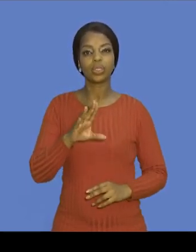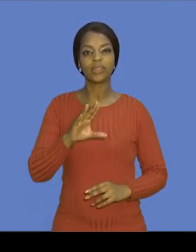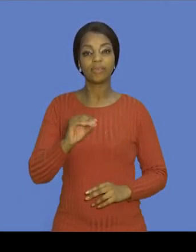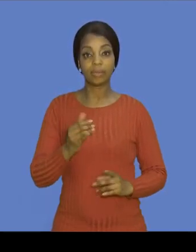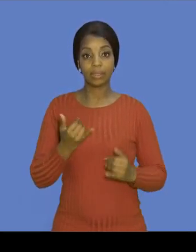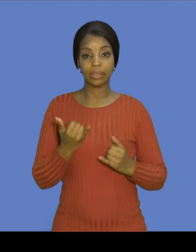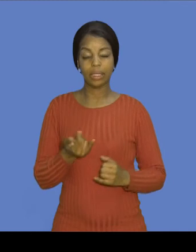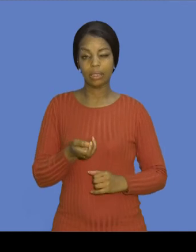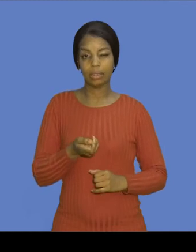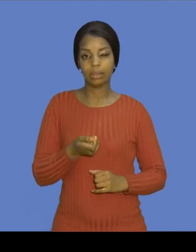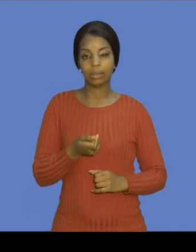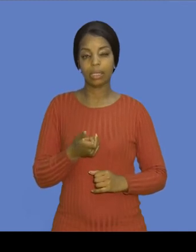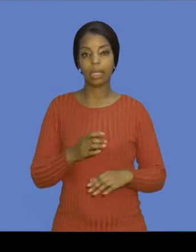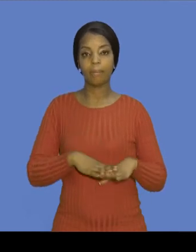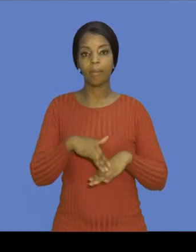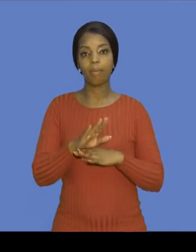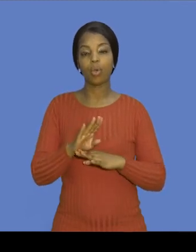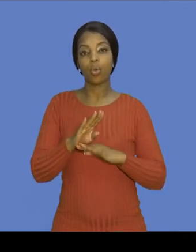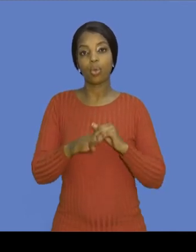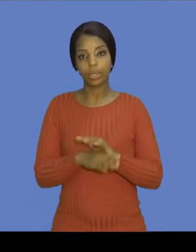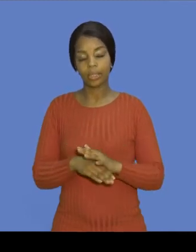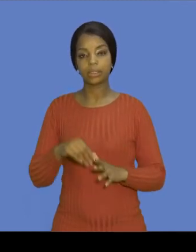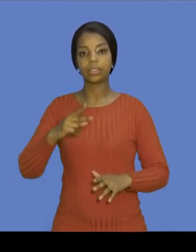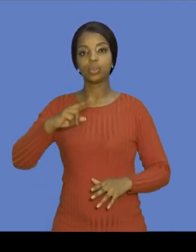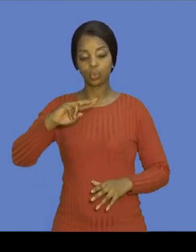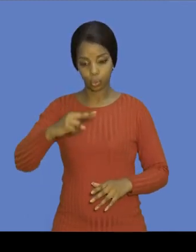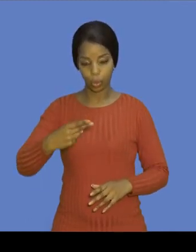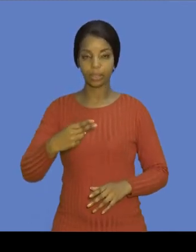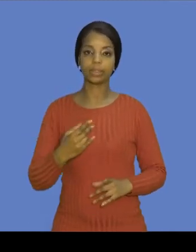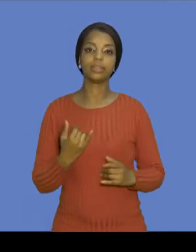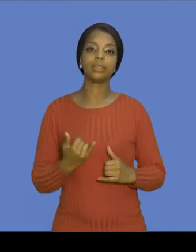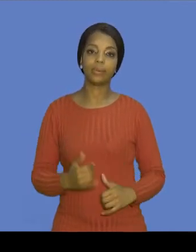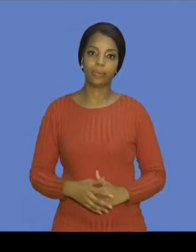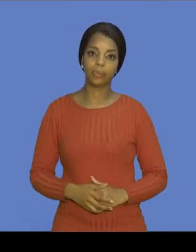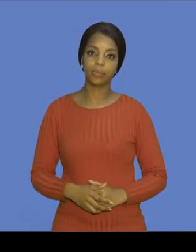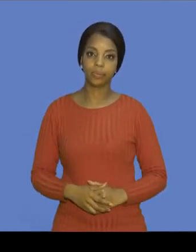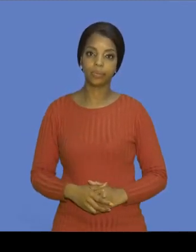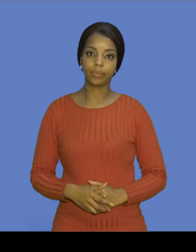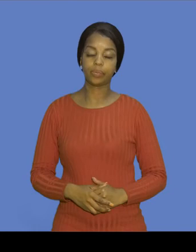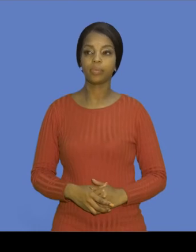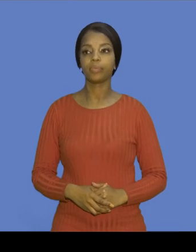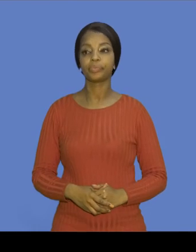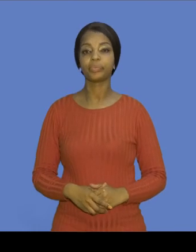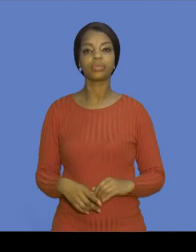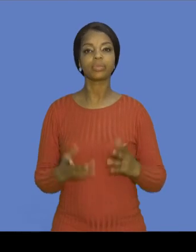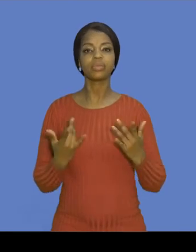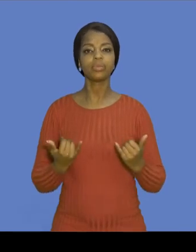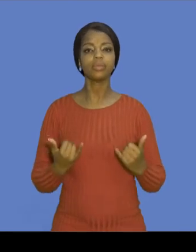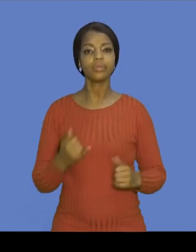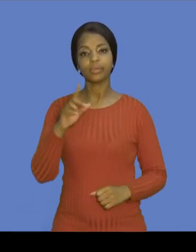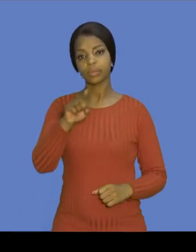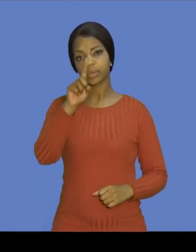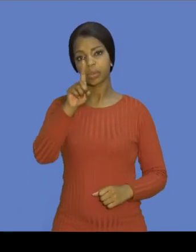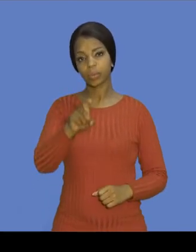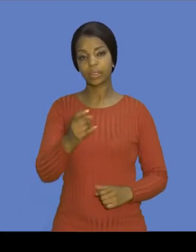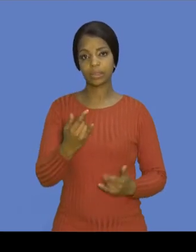bit more than twice the rate of inflation that we are talking about here. Now, the